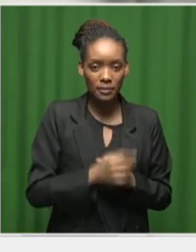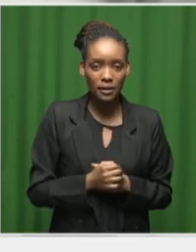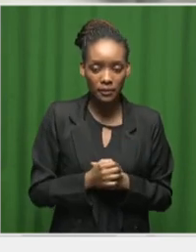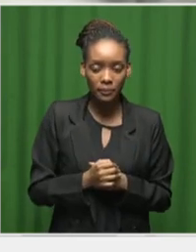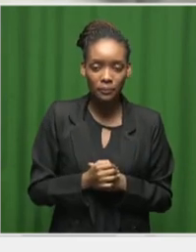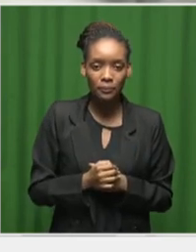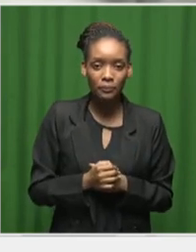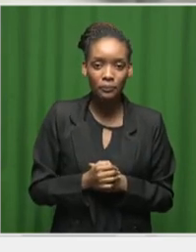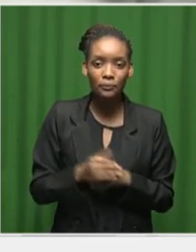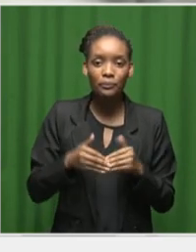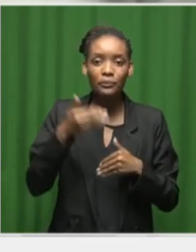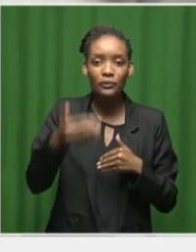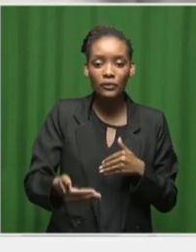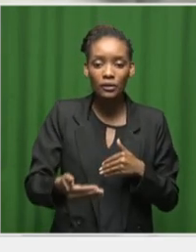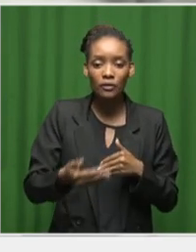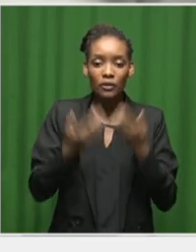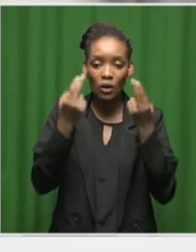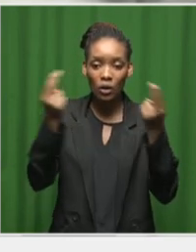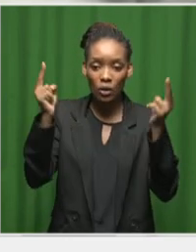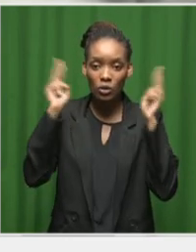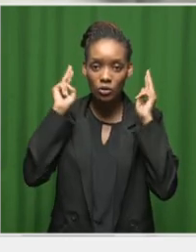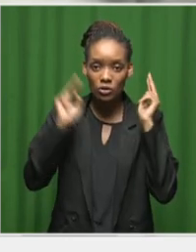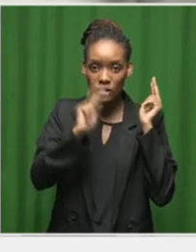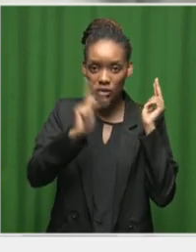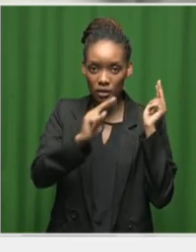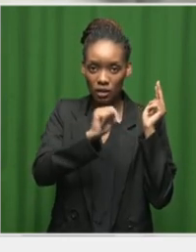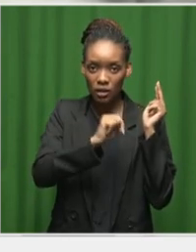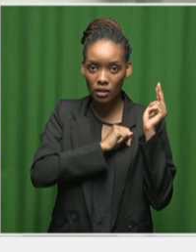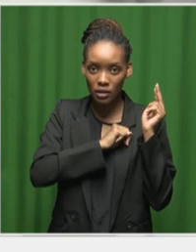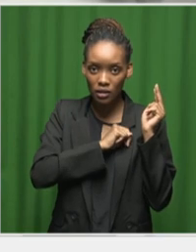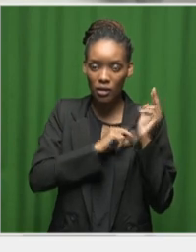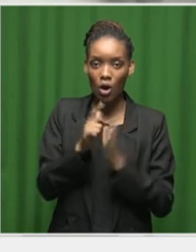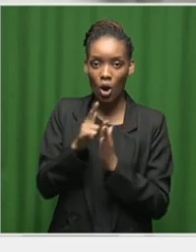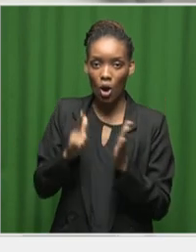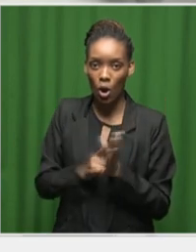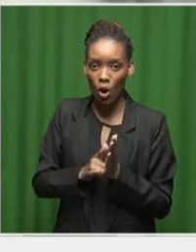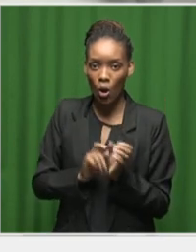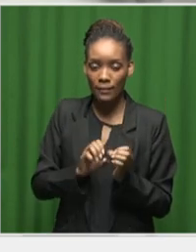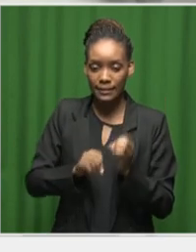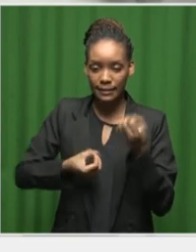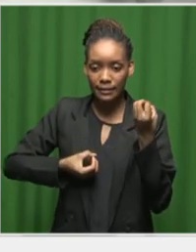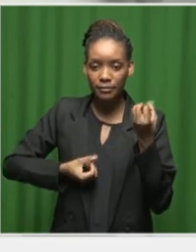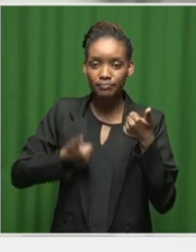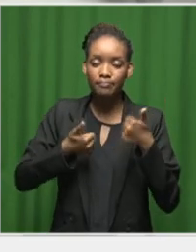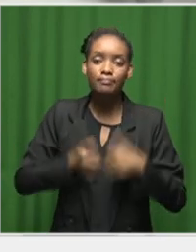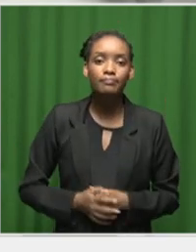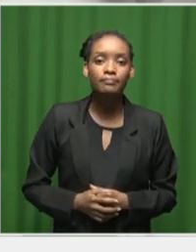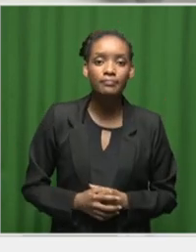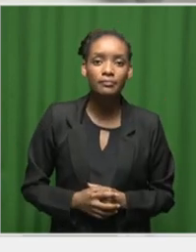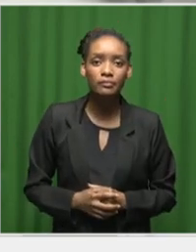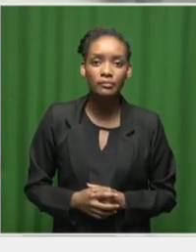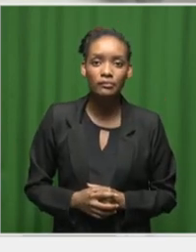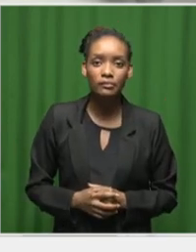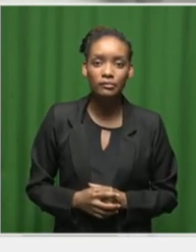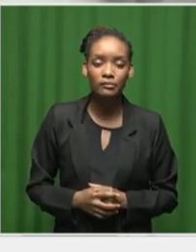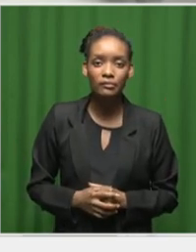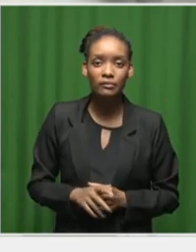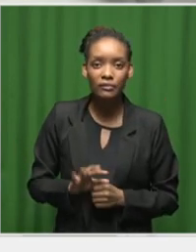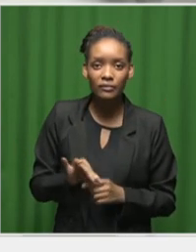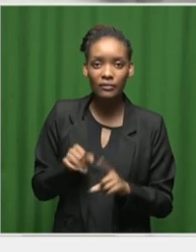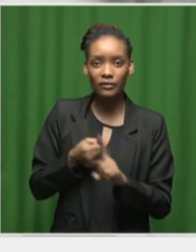After that, he went to university in KZN, got his law degree, and he was admitted as an advocate